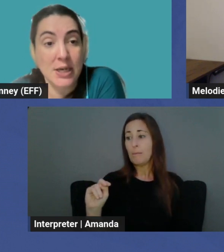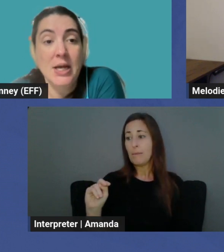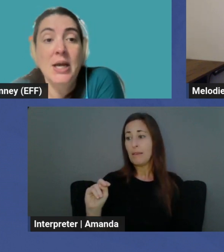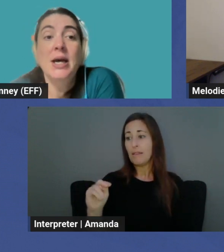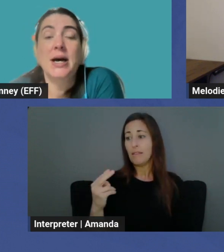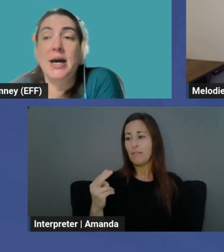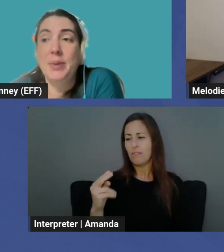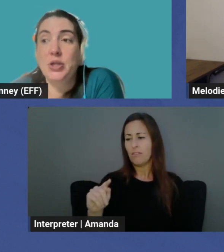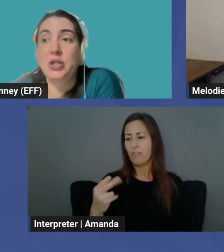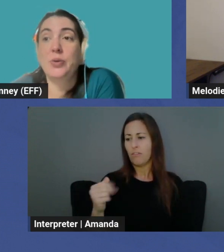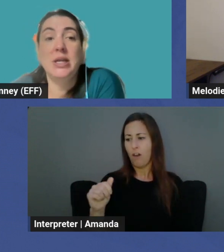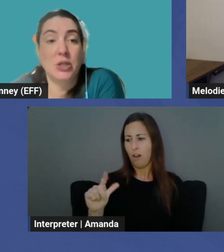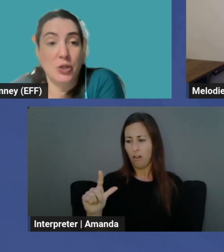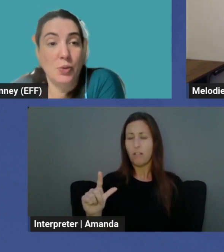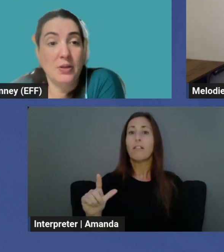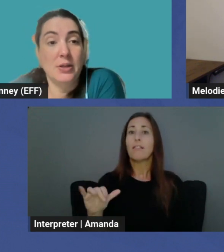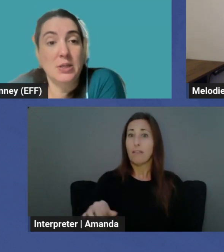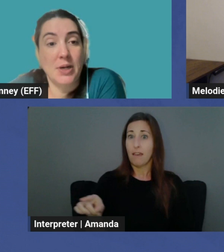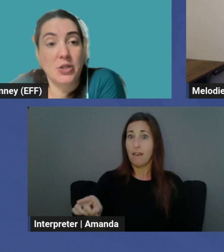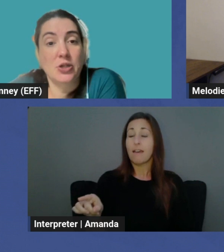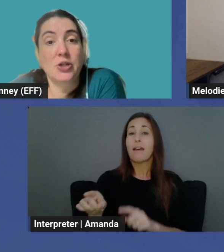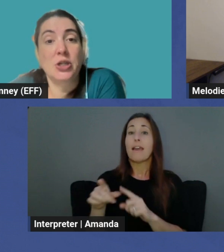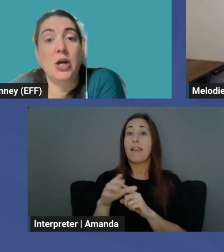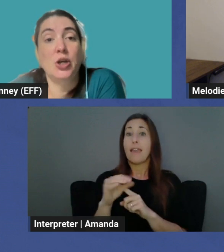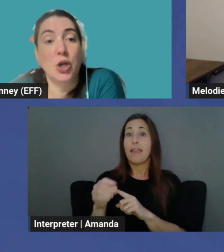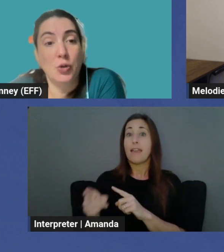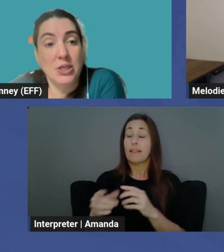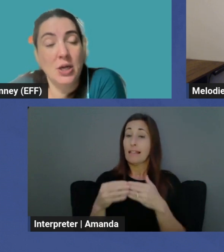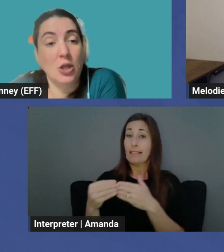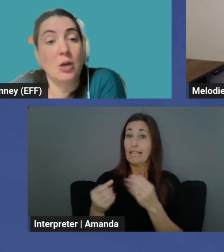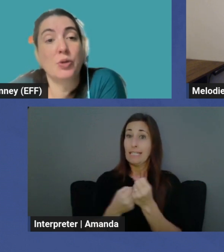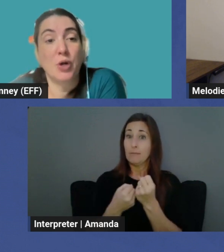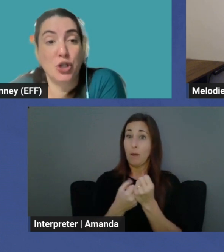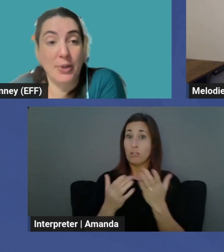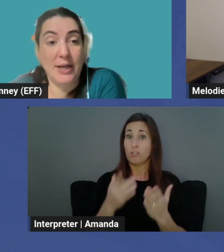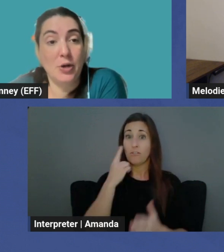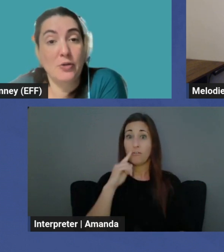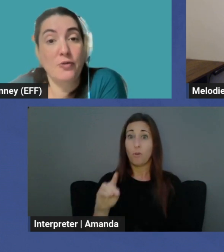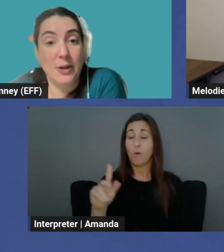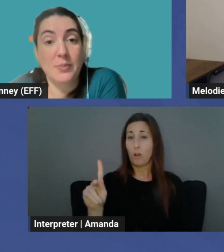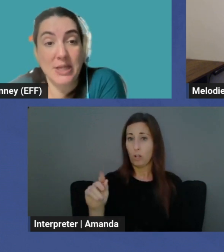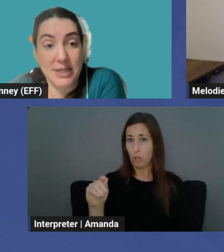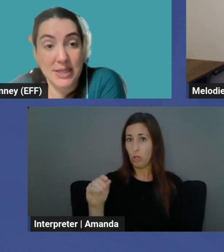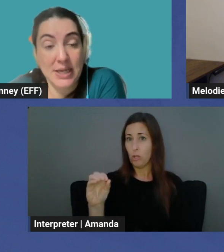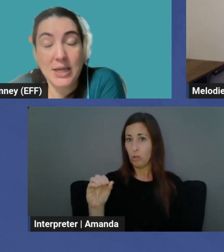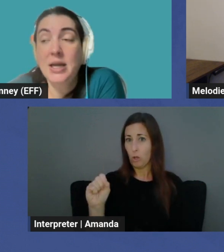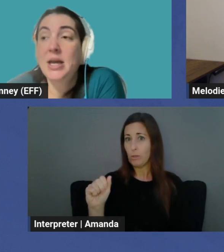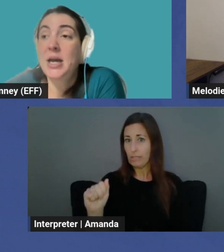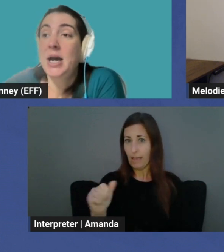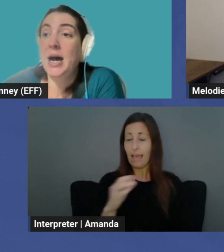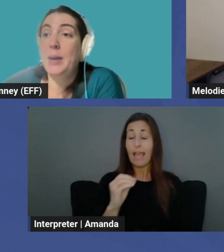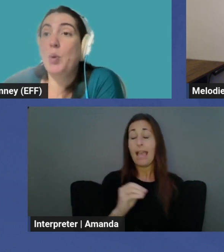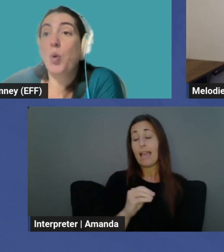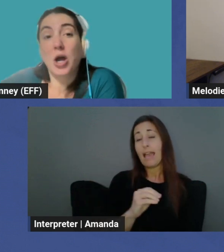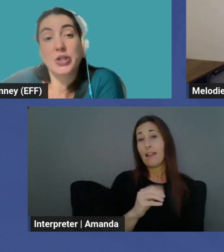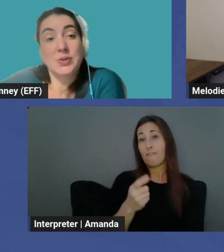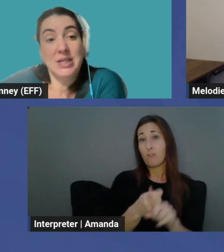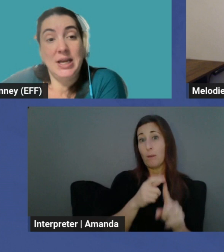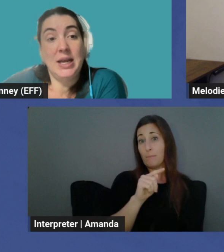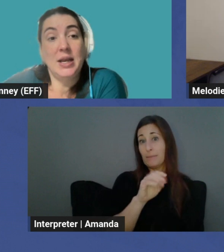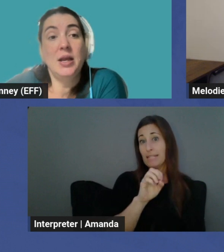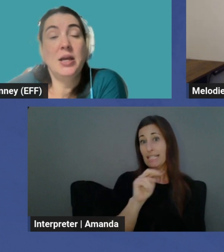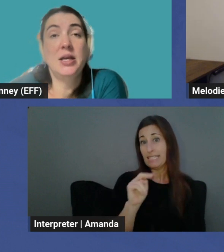FOSTA. And so he's also one of the lead sponsors on COSA, along with Marsha Blackburn from Tennessee. But we're